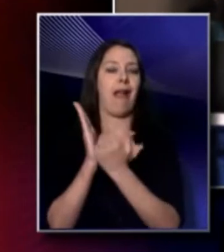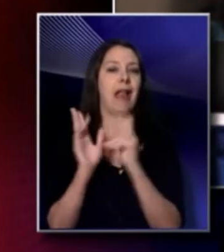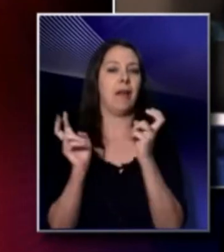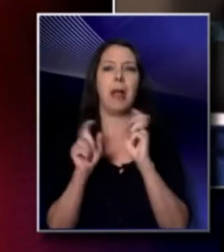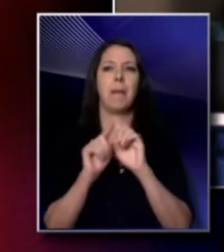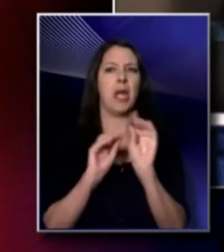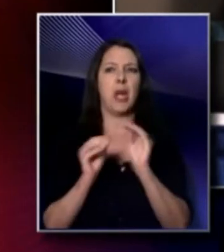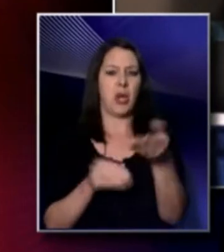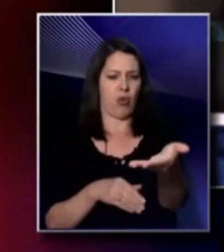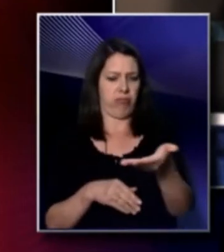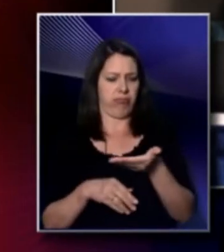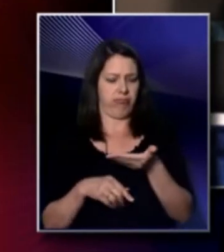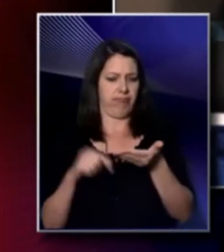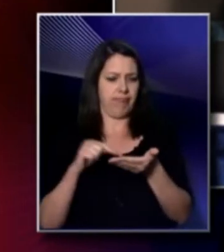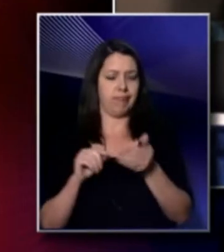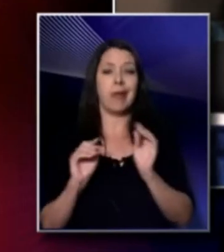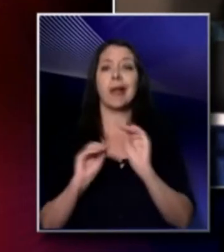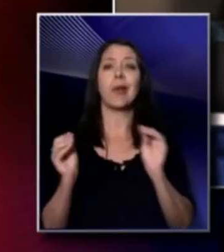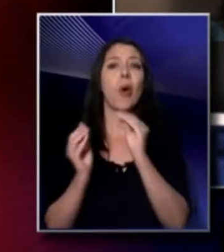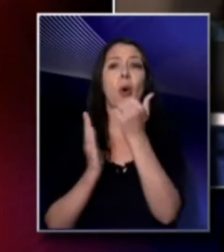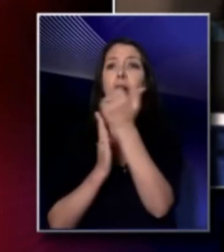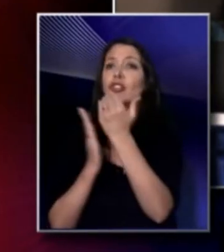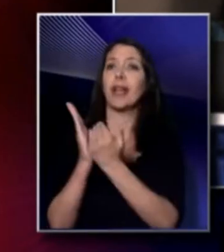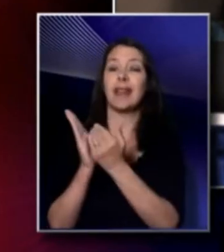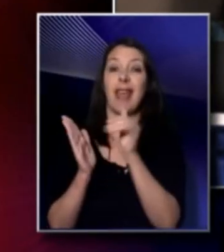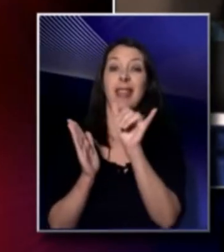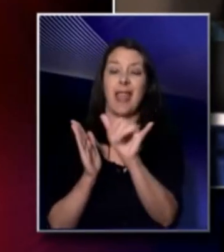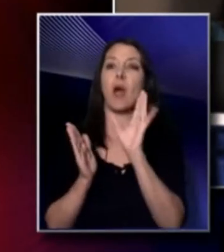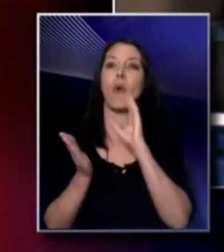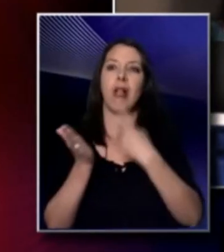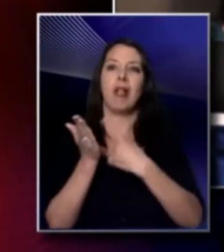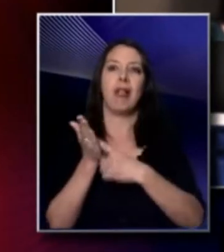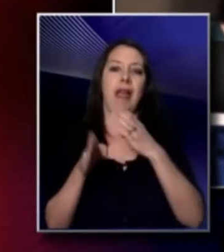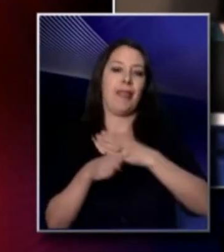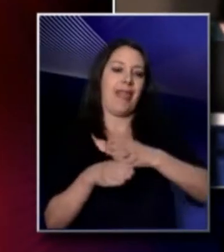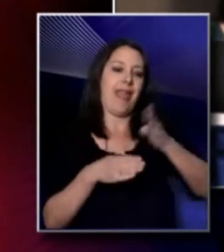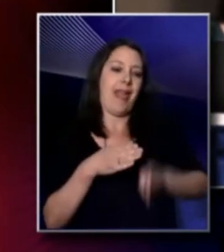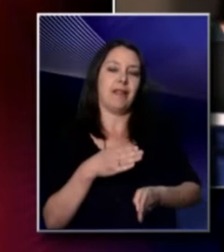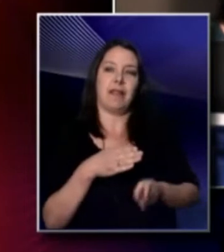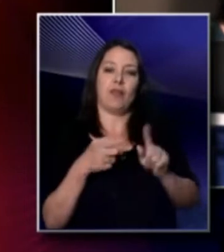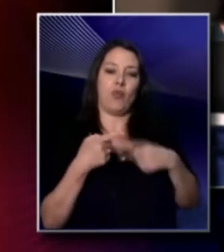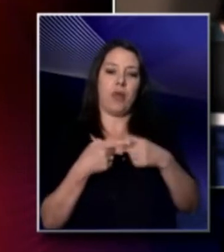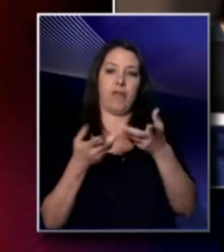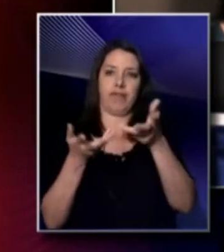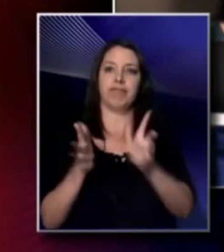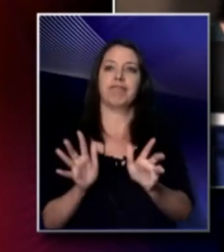slips submitted. And then for the non-agendized items, those are at the end of the agenda. Okay.